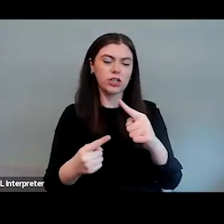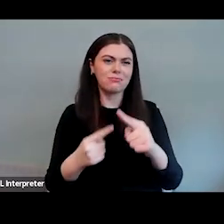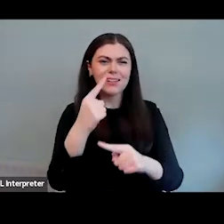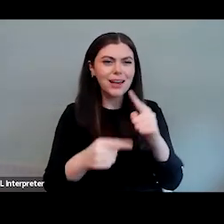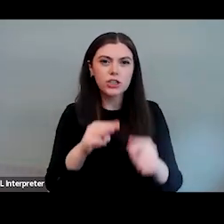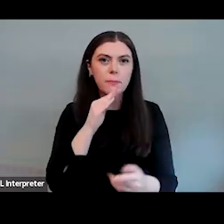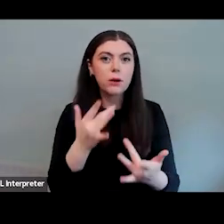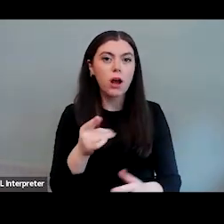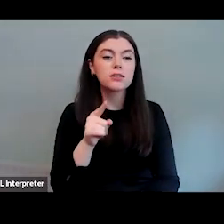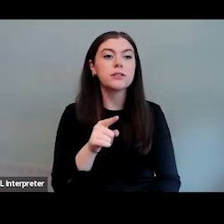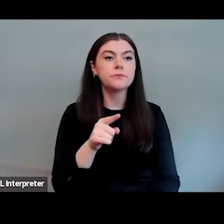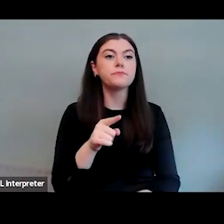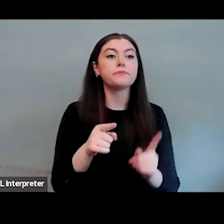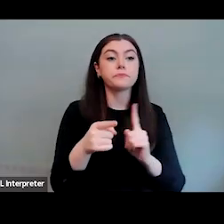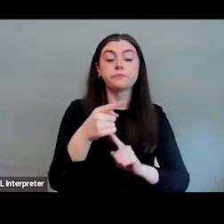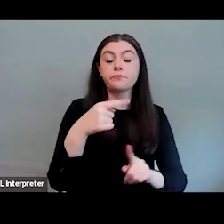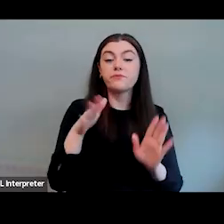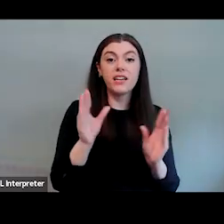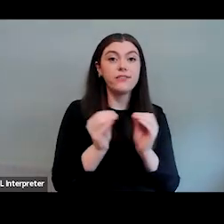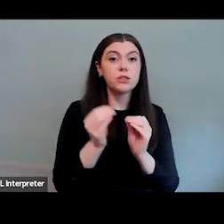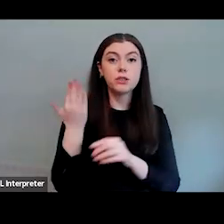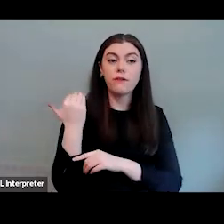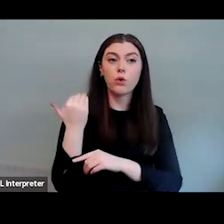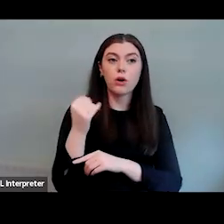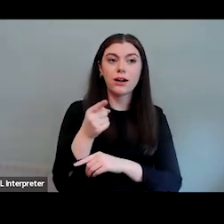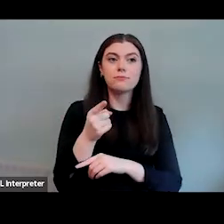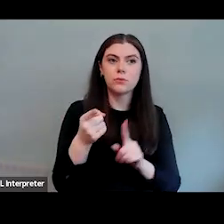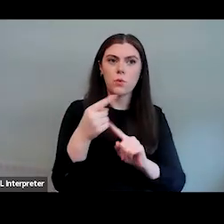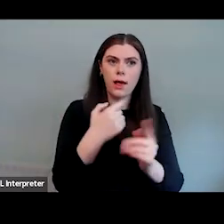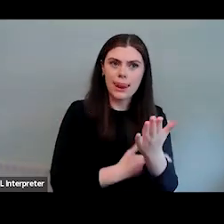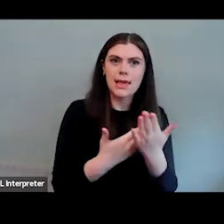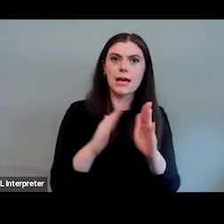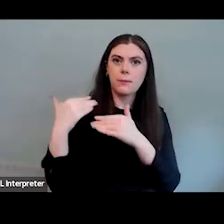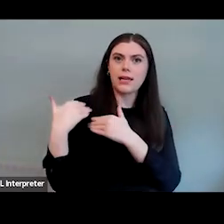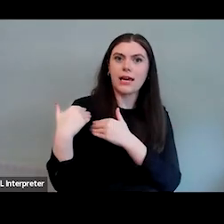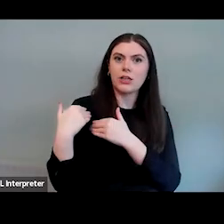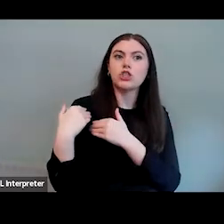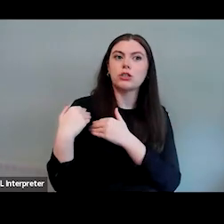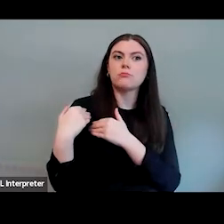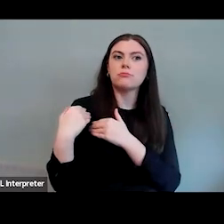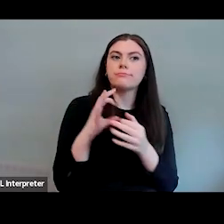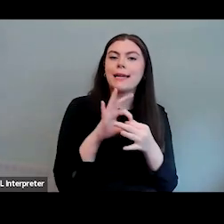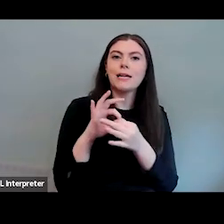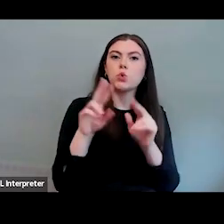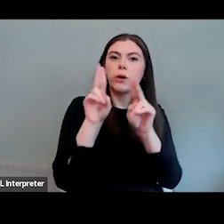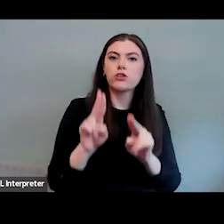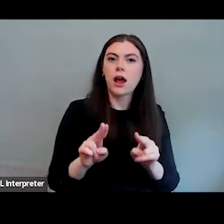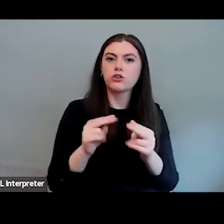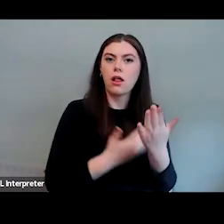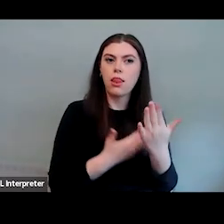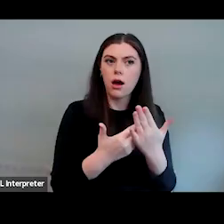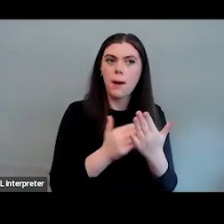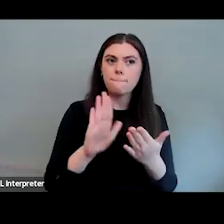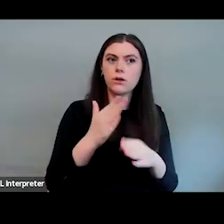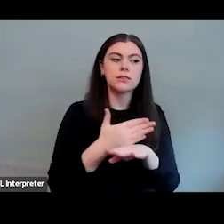by sanctions? We mean, as I said before, a legal obligation under international law that needs to start with a military